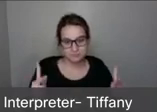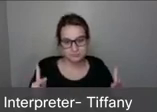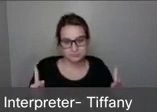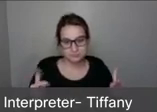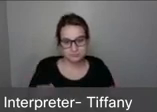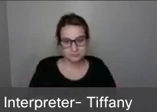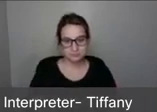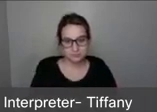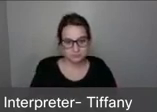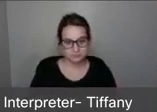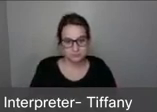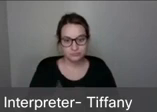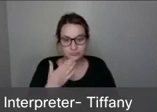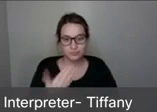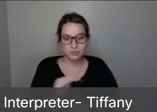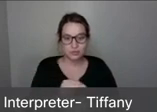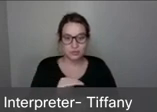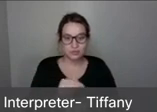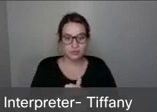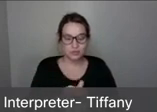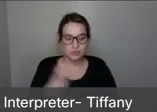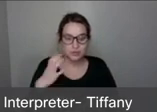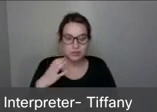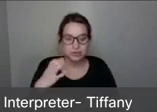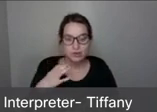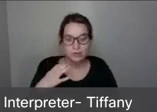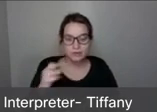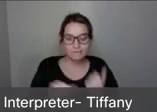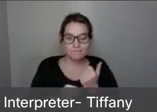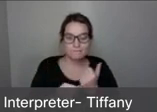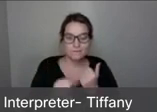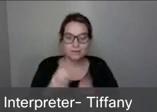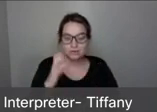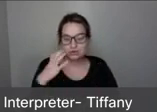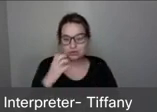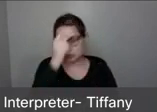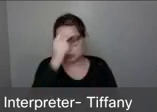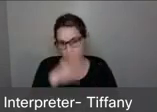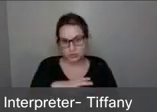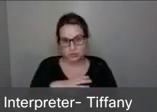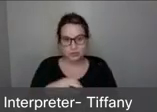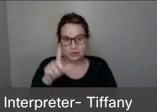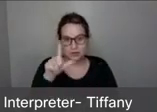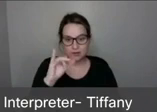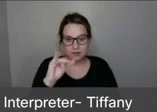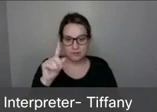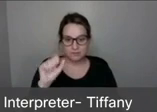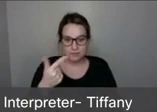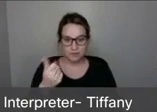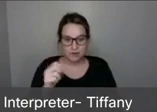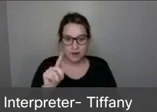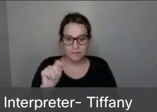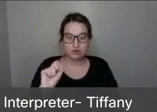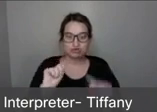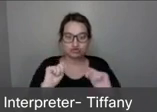Dagote, good evening, Honorable Chairwoman, Vice Chairman, and Commissioners. My name is Gwendina Lee Gatewood. I'm the Tribal Chairwoman